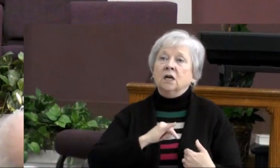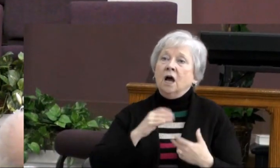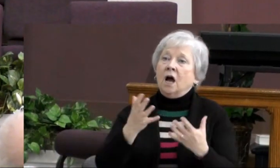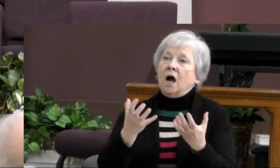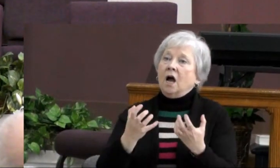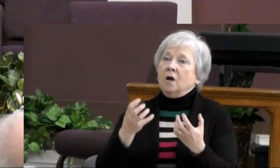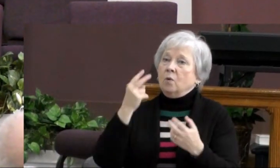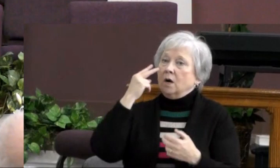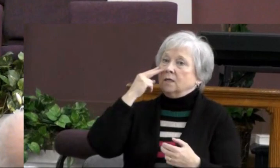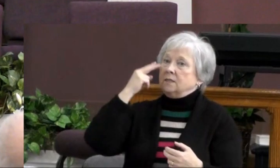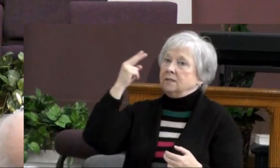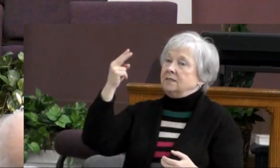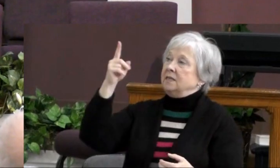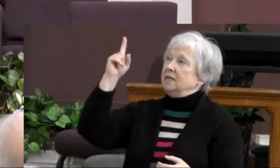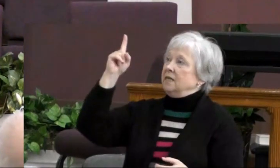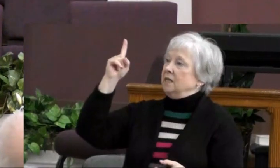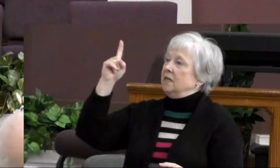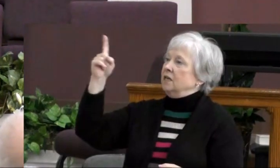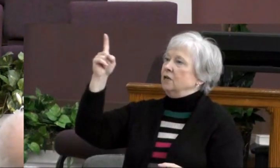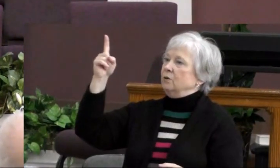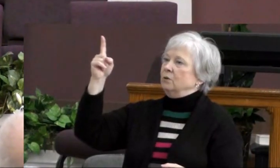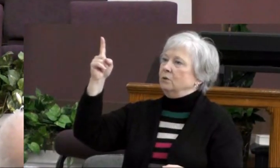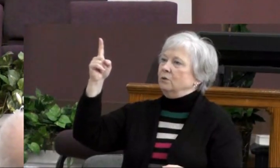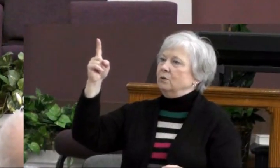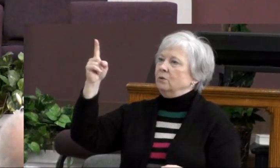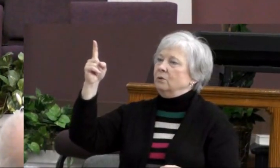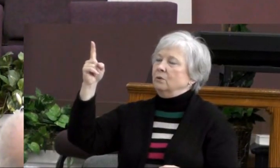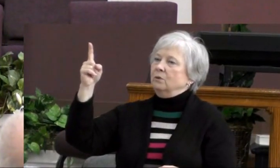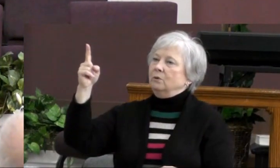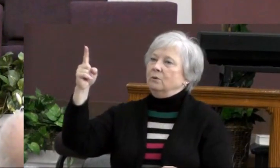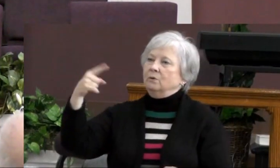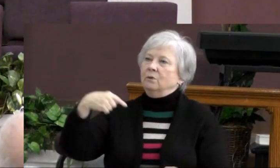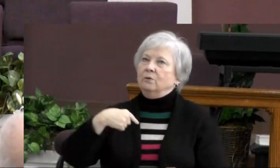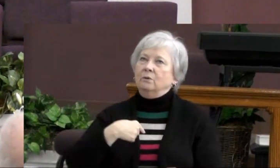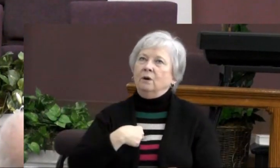heart. I want to see you.